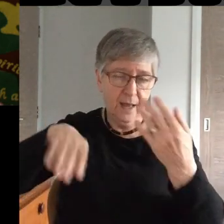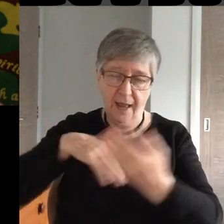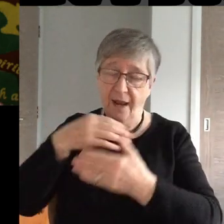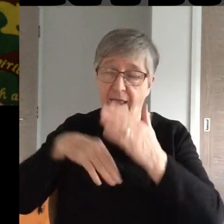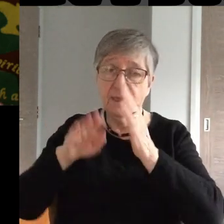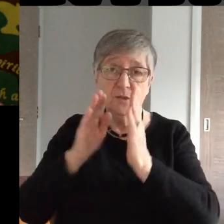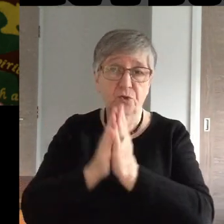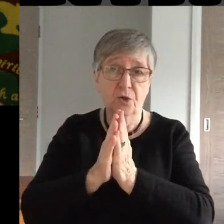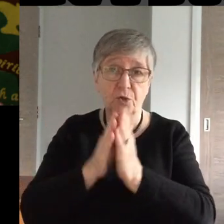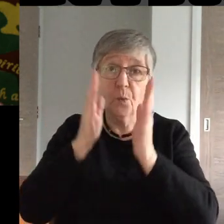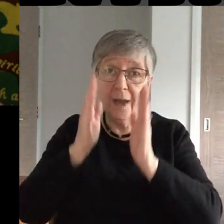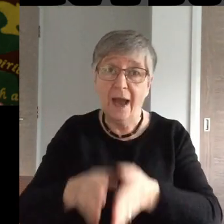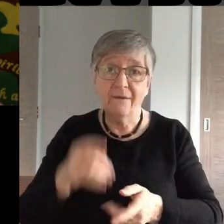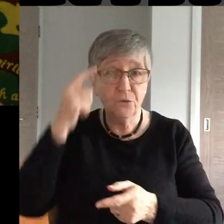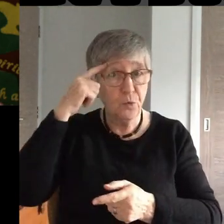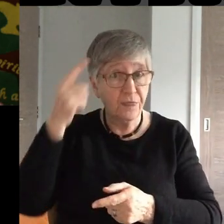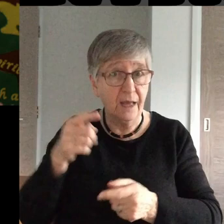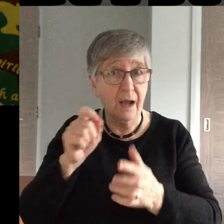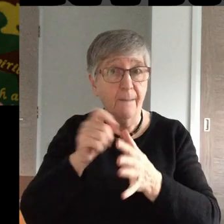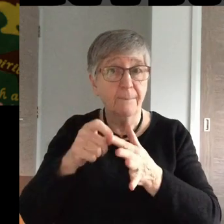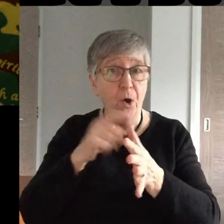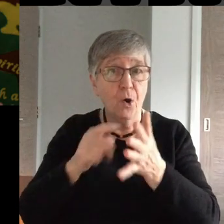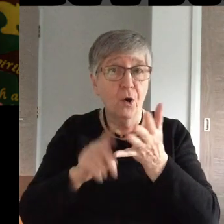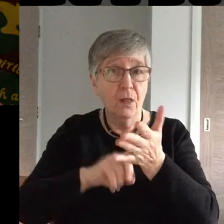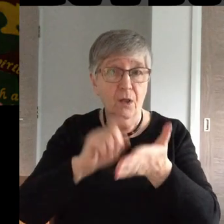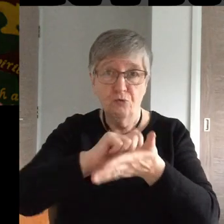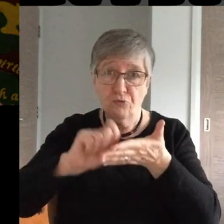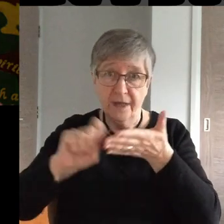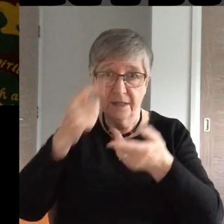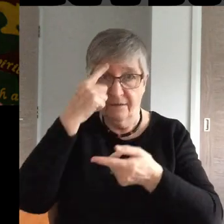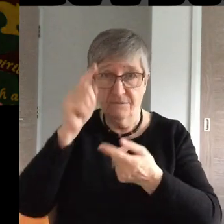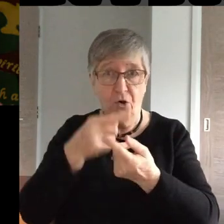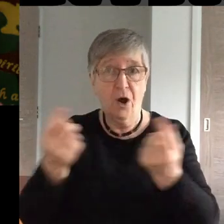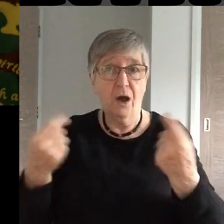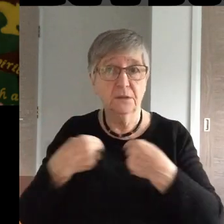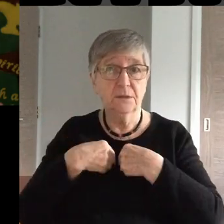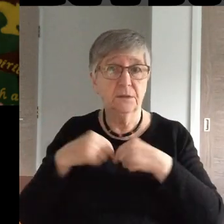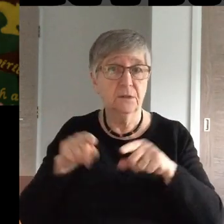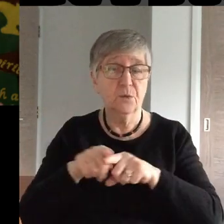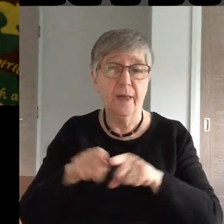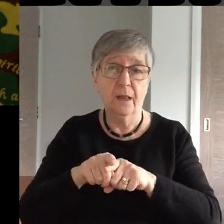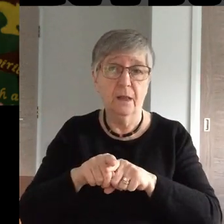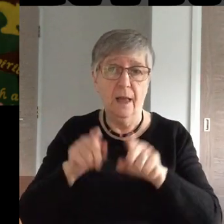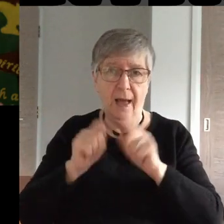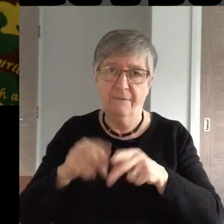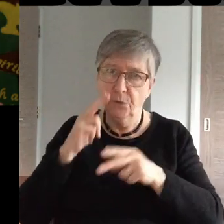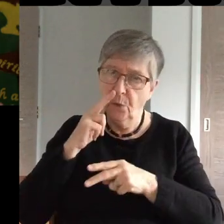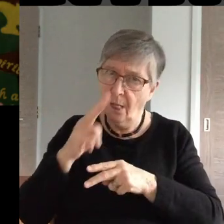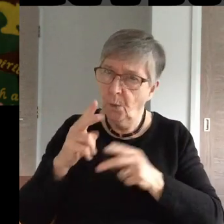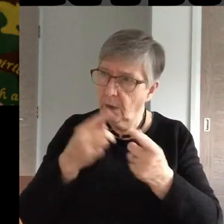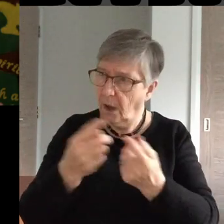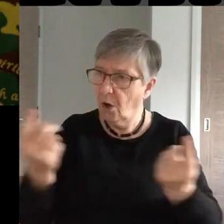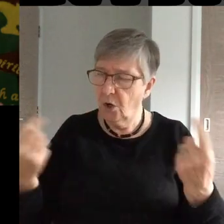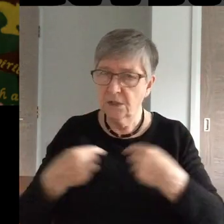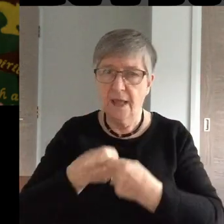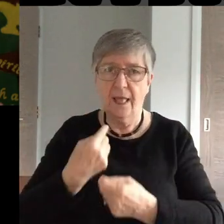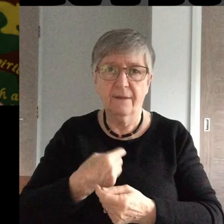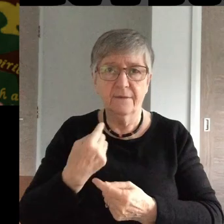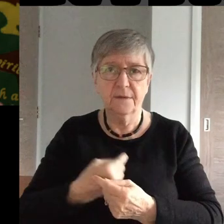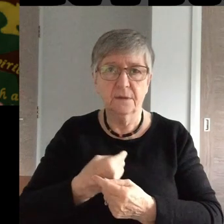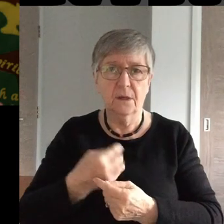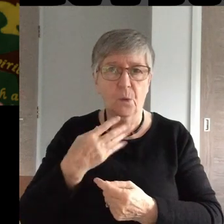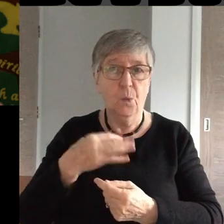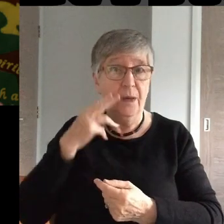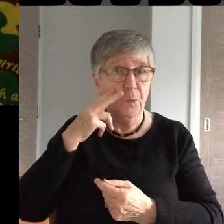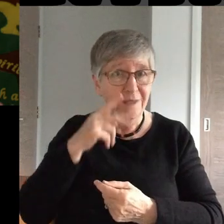for ourselves as if we had received it today. And we need to look honestly when it's amongst us. And when we see it,